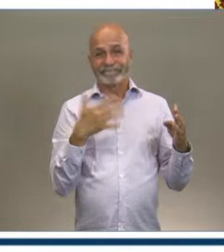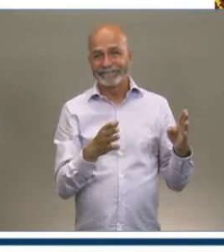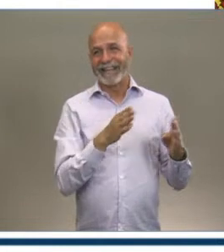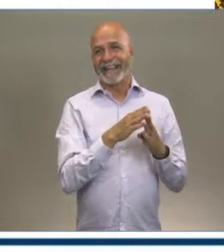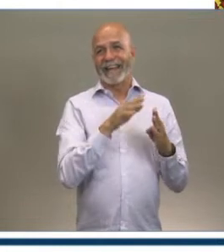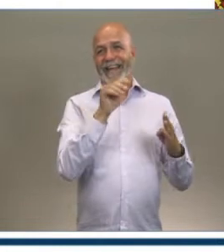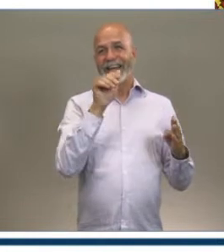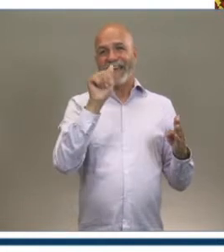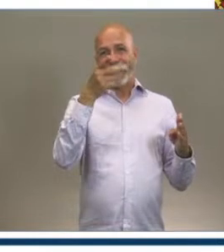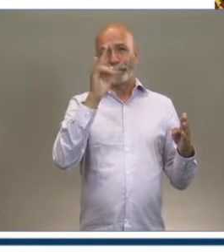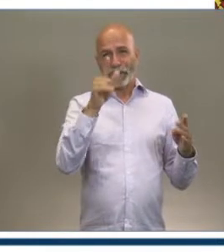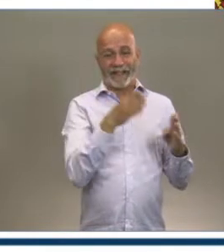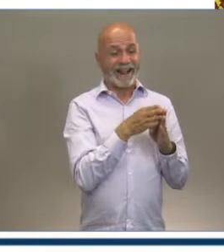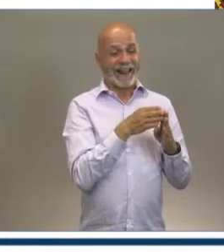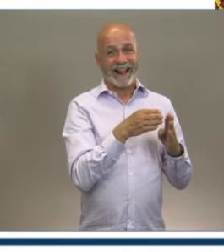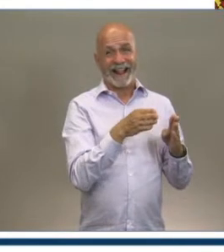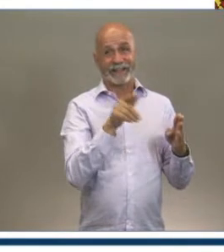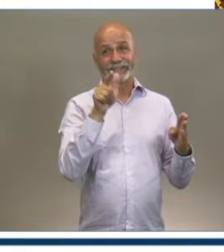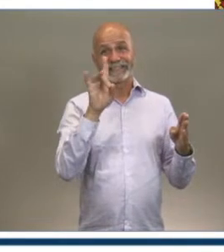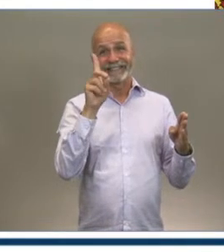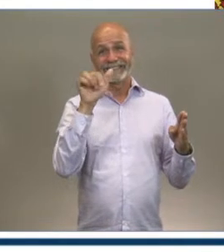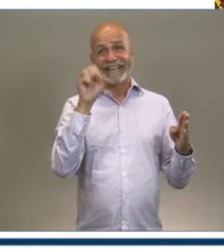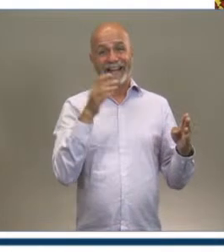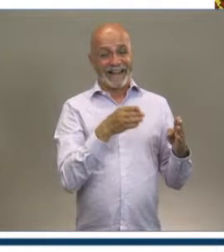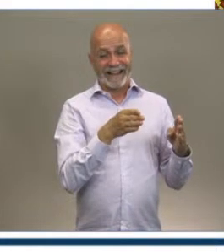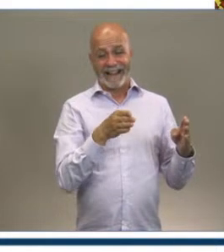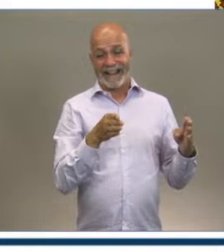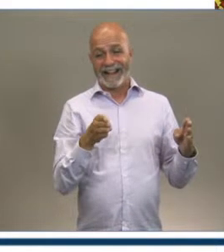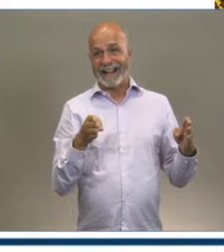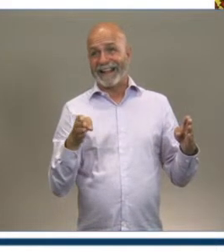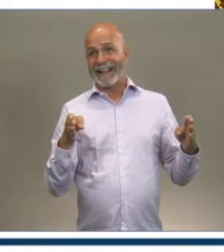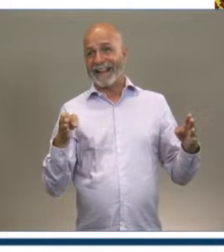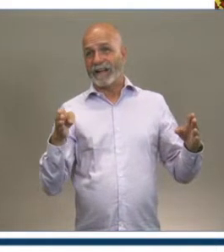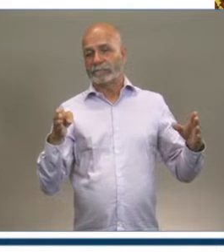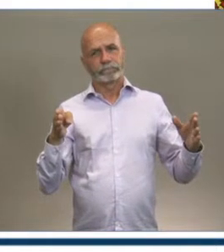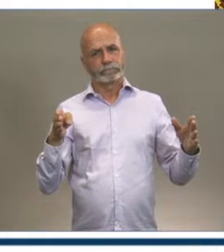that 28-day delay obviously won't